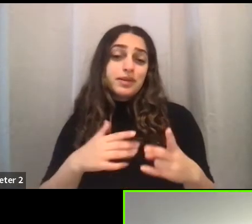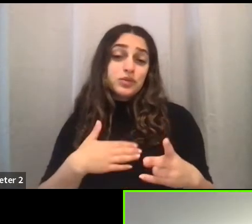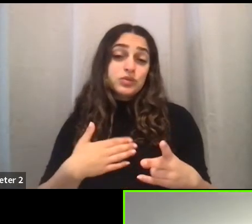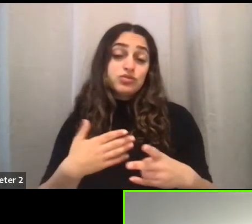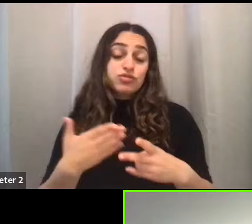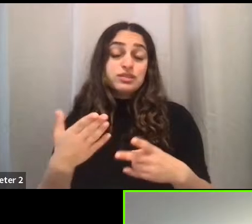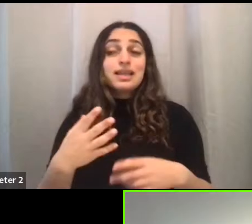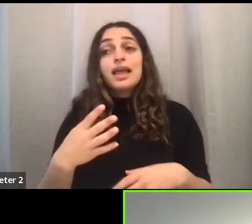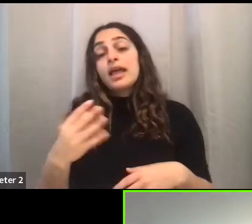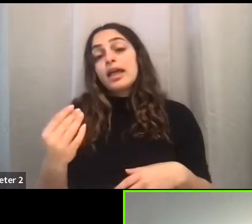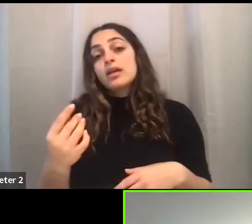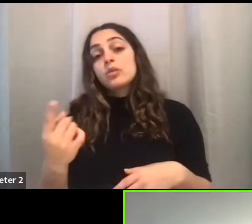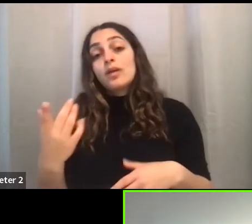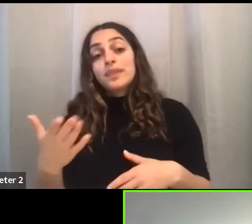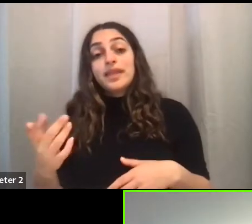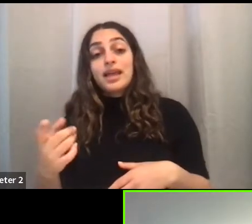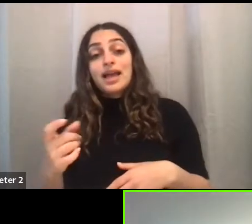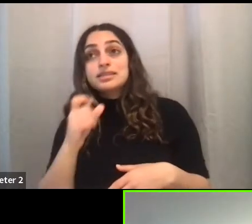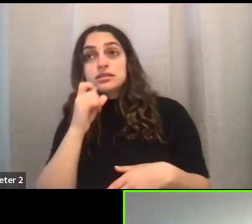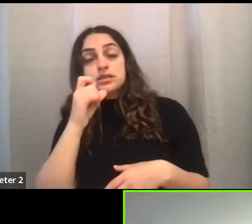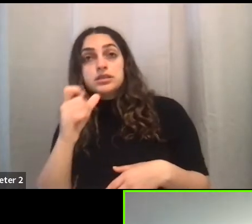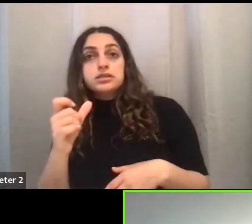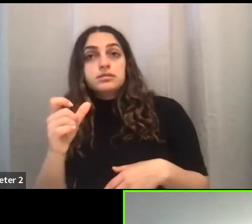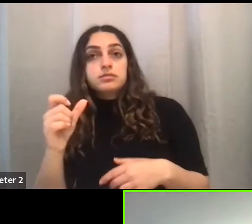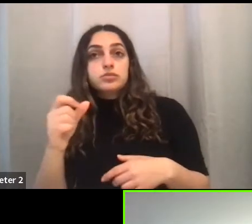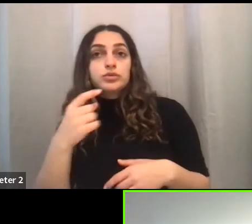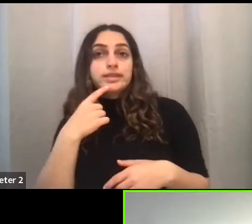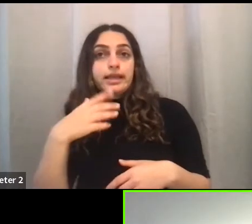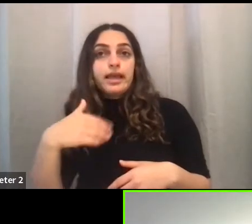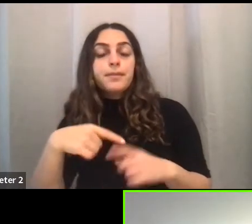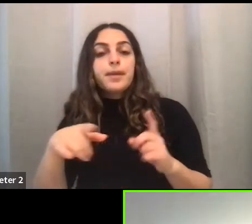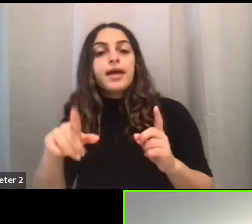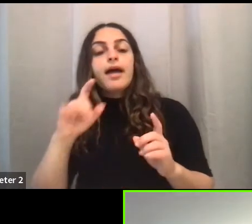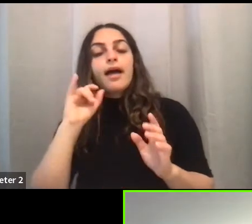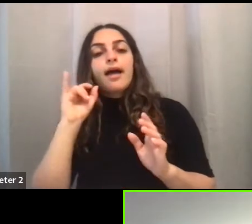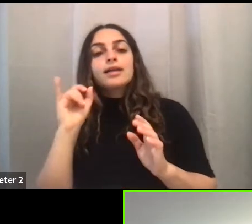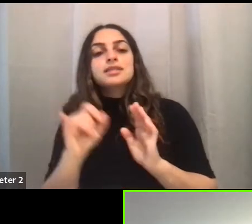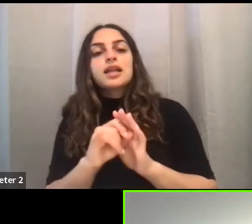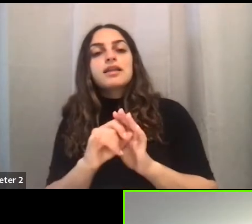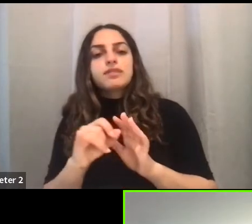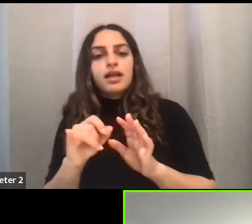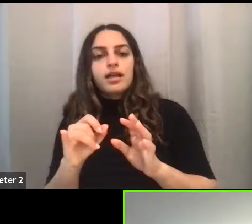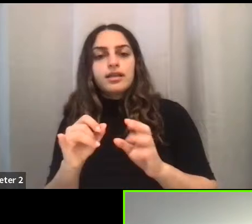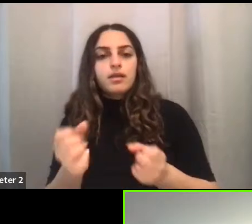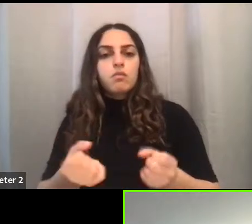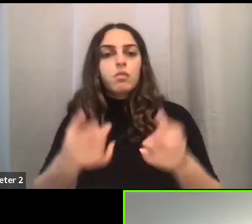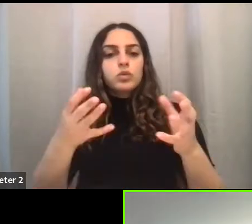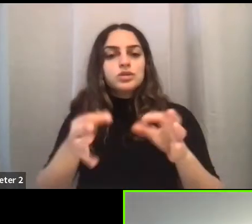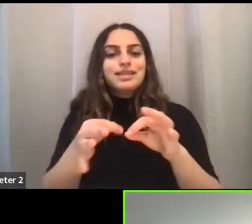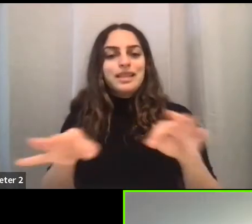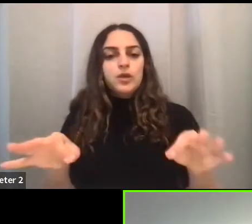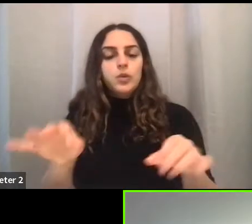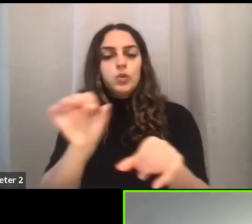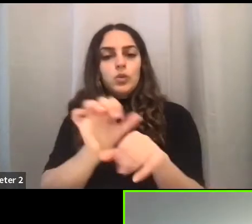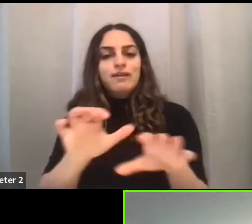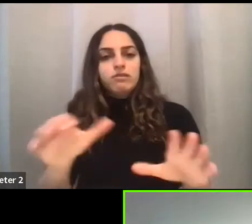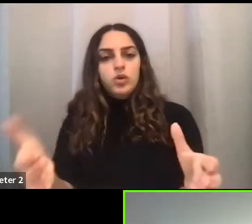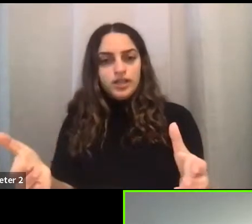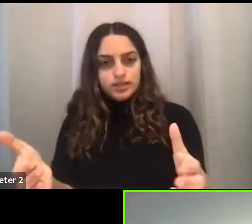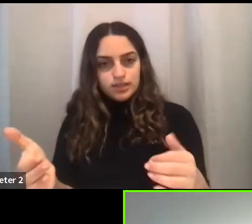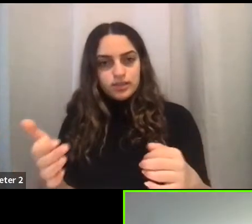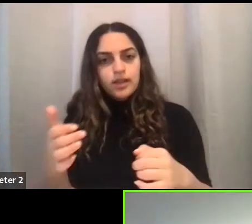well as one of the things i didn't quite get to is identifying that you know a multilingual workforce is um you know